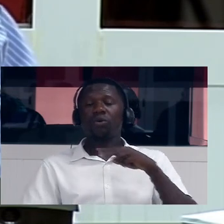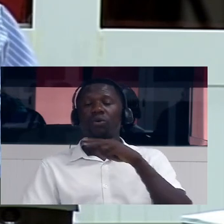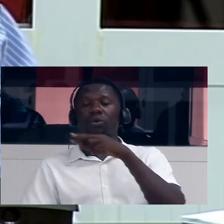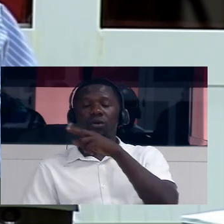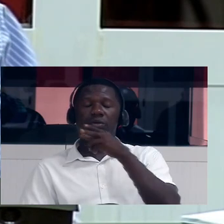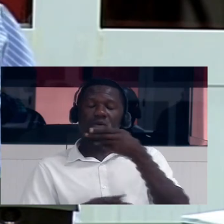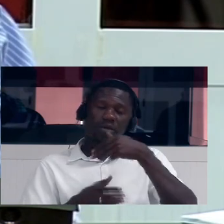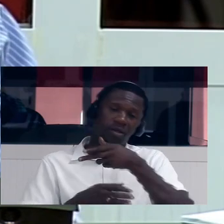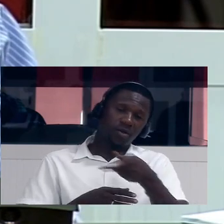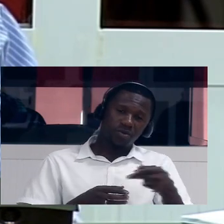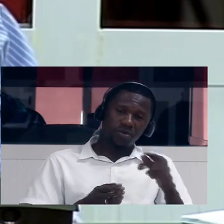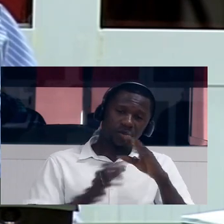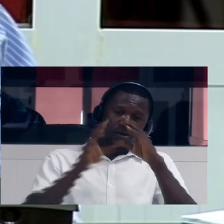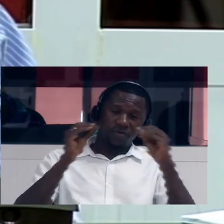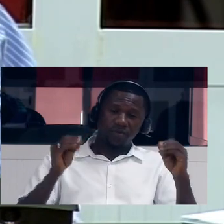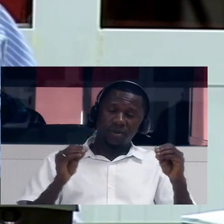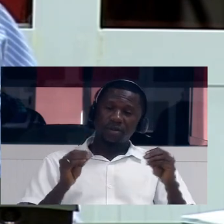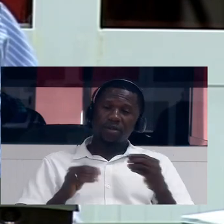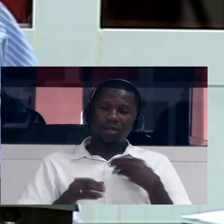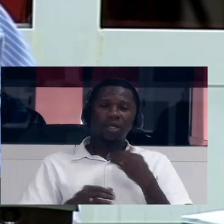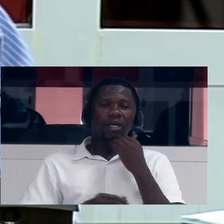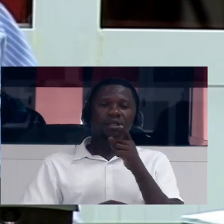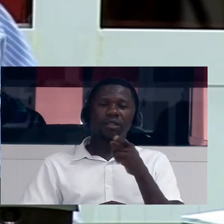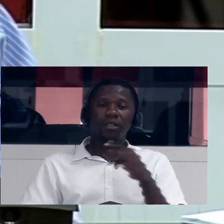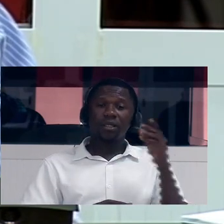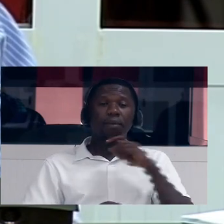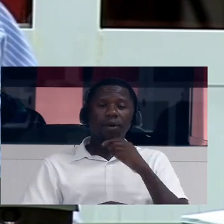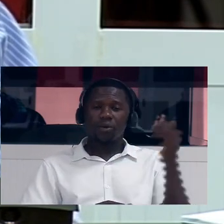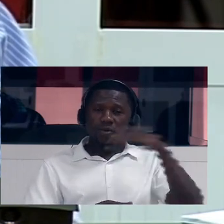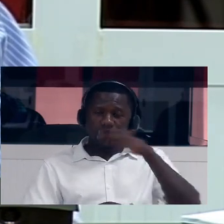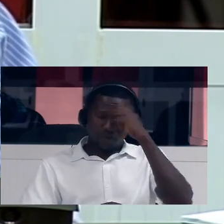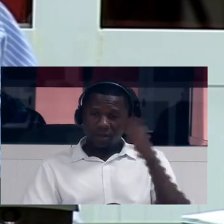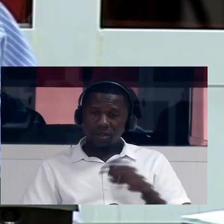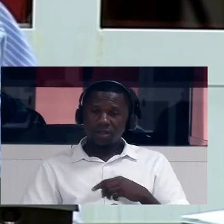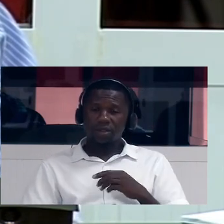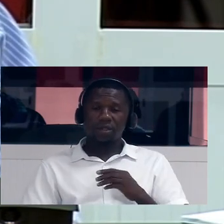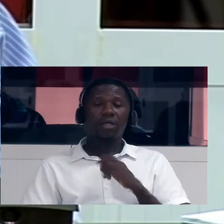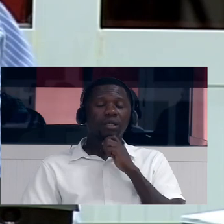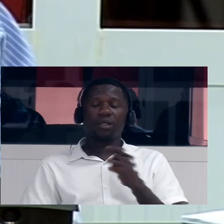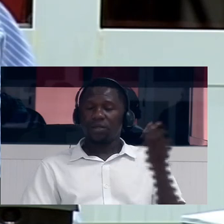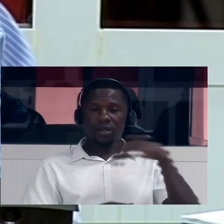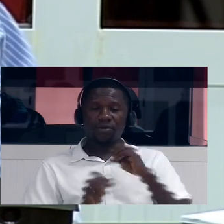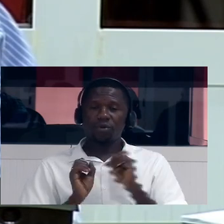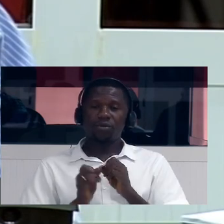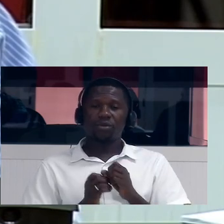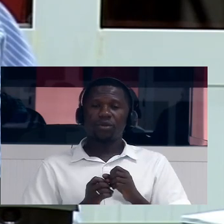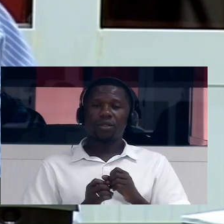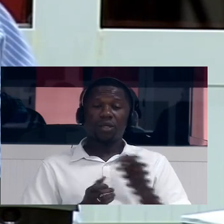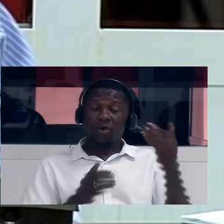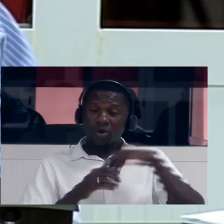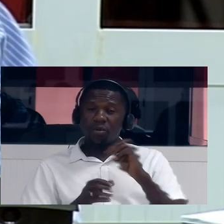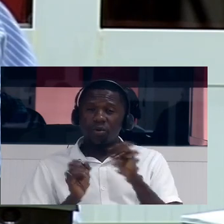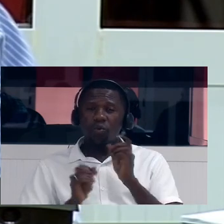down to the office. And I said, has this man come to work? Sir, he didn't come. I said, he didn't come, and what did he do about it? I said, you know